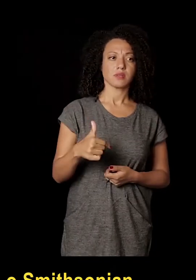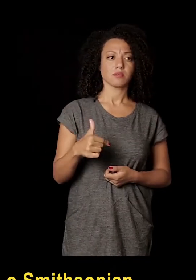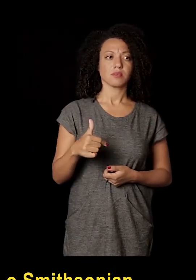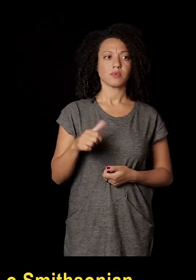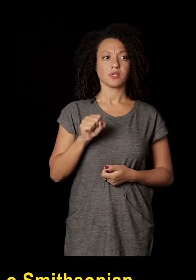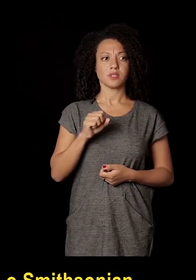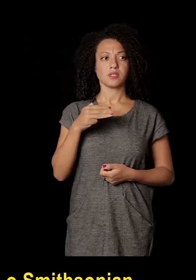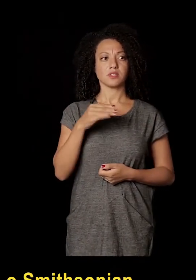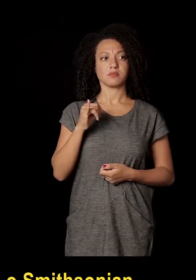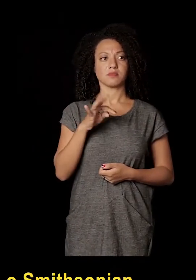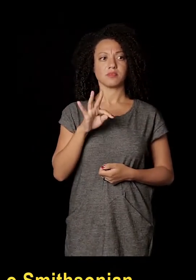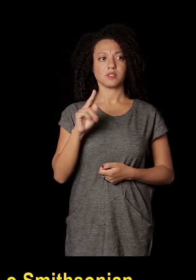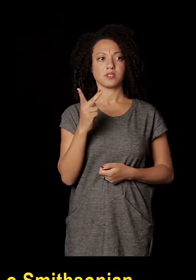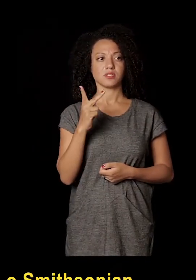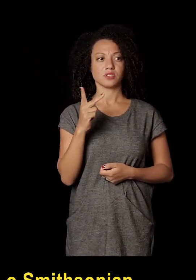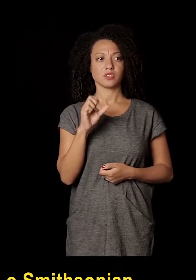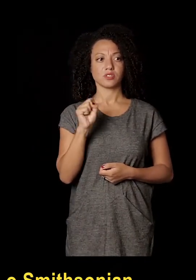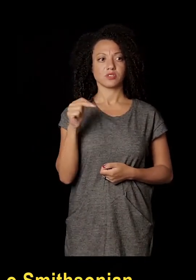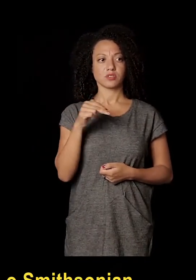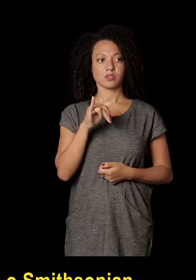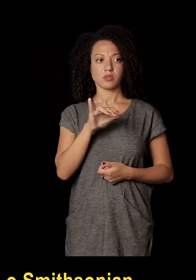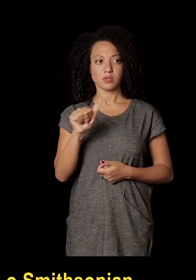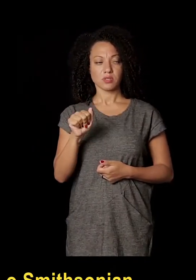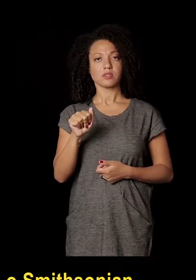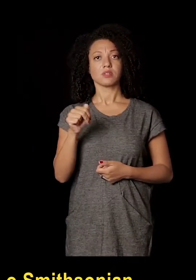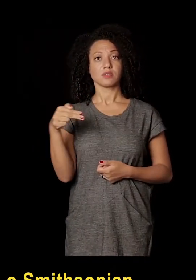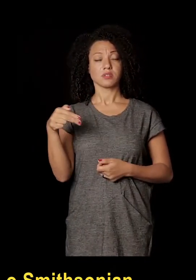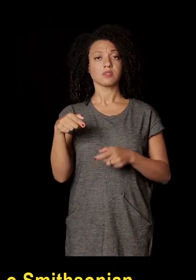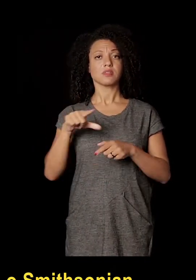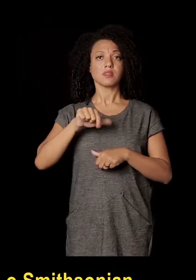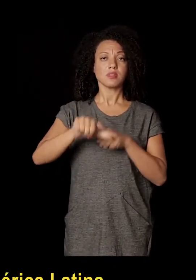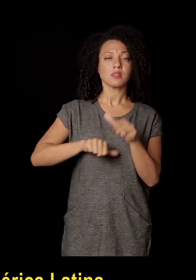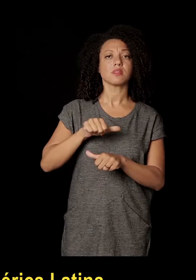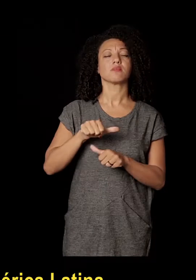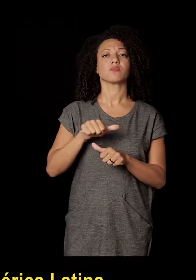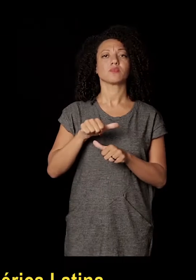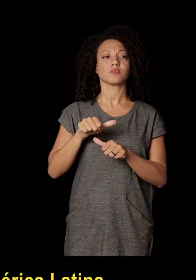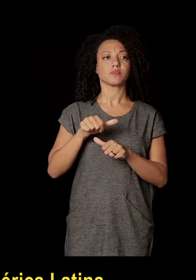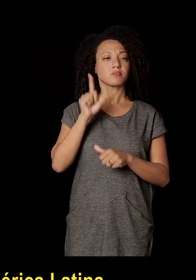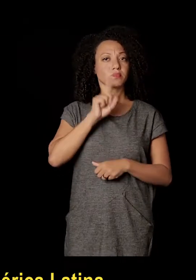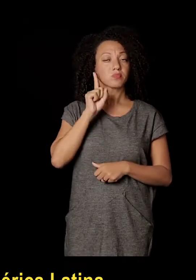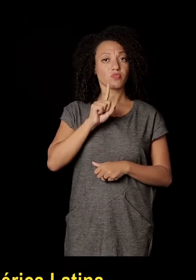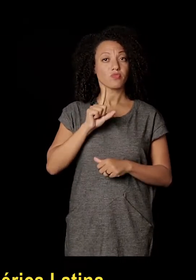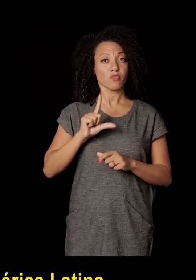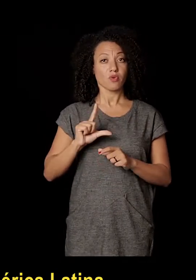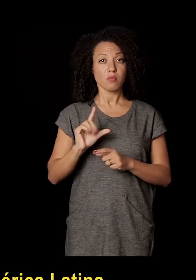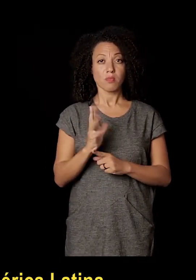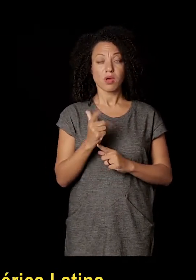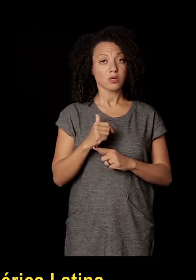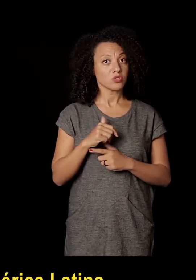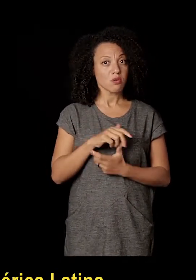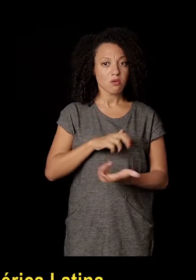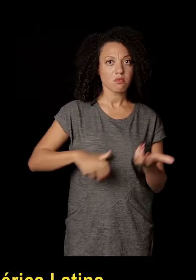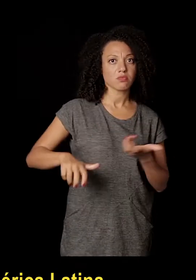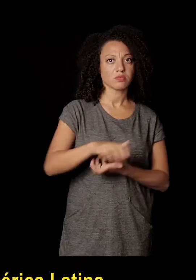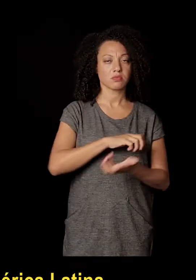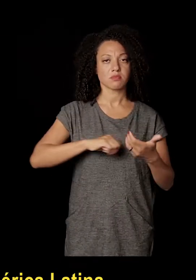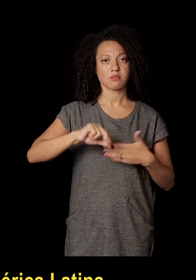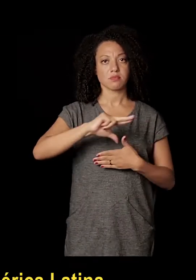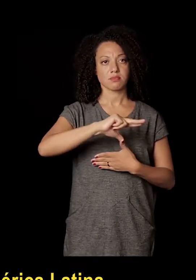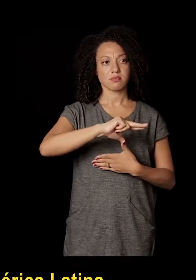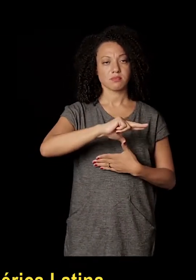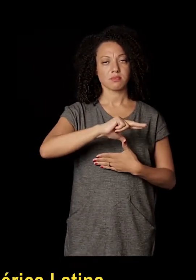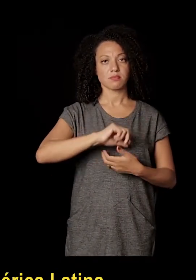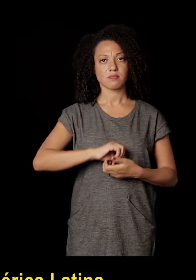to the Smithsonian and traveled in the United States. It was a groundbreaking work of